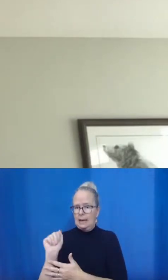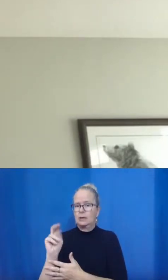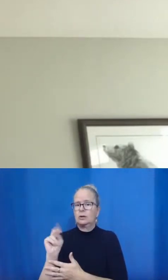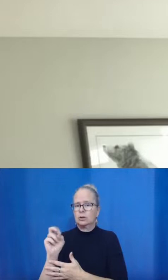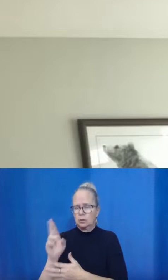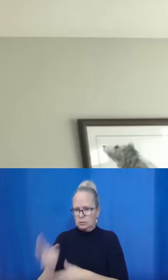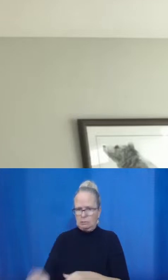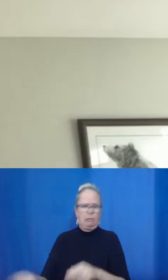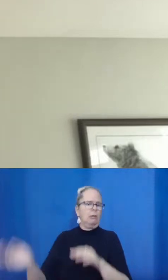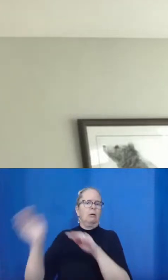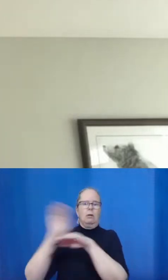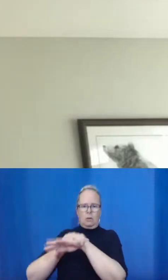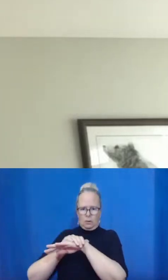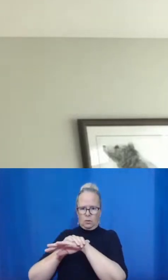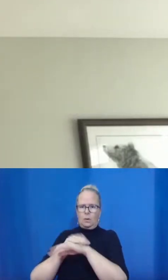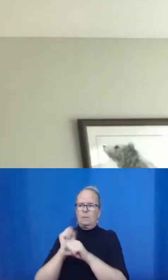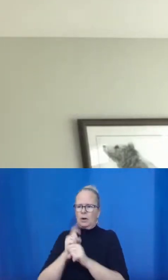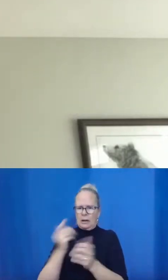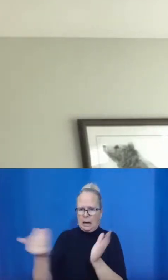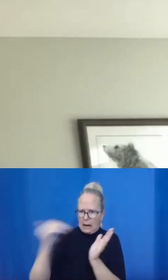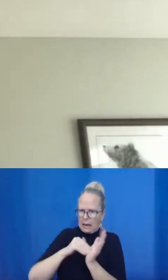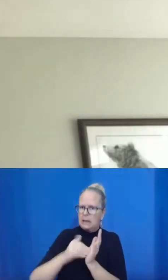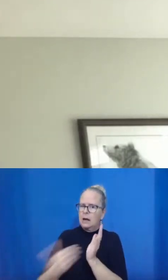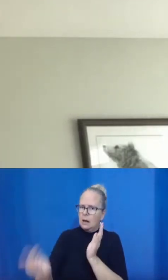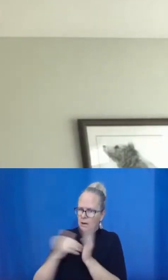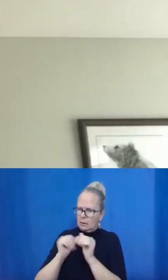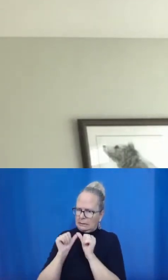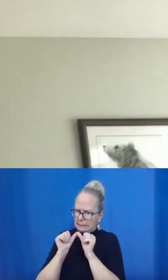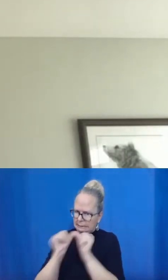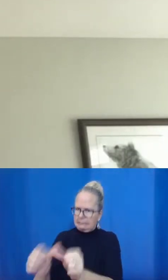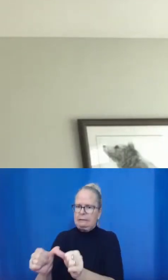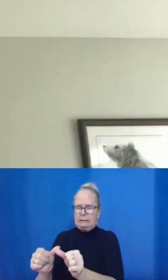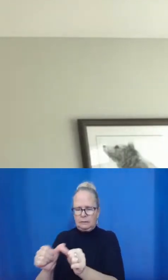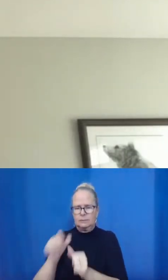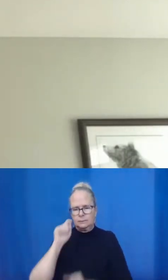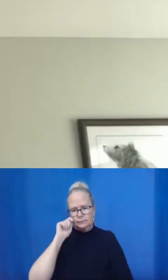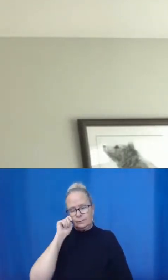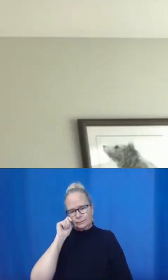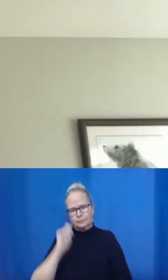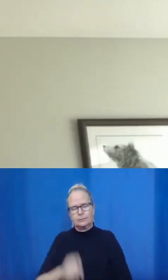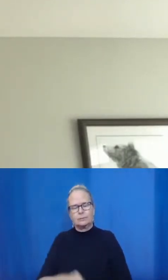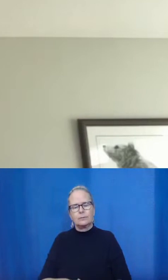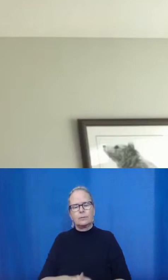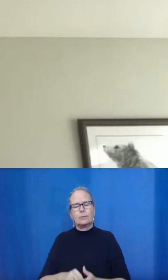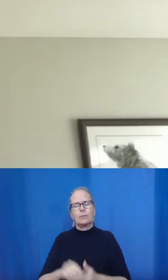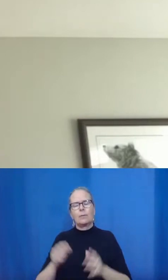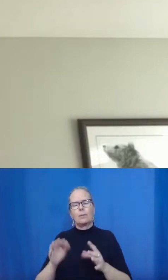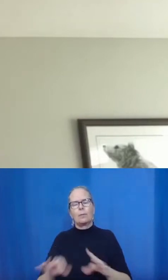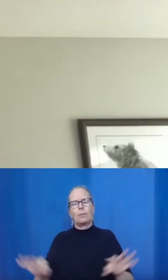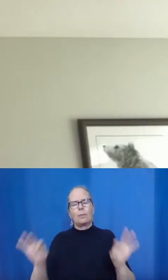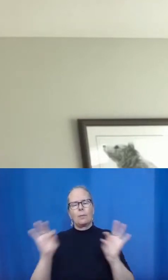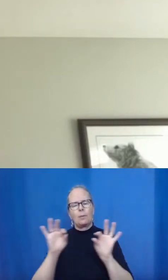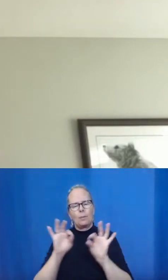treatment interruptions. And we also know that there are ongoing risks to people with cancer. We know that some people with cancer, particularly those with